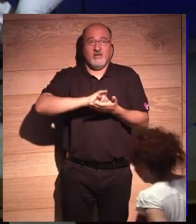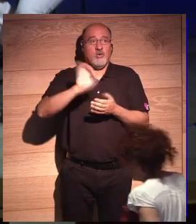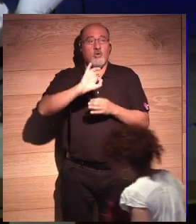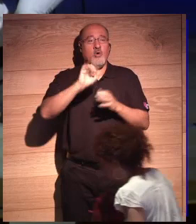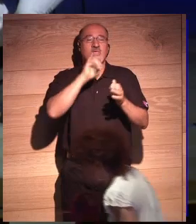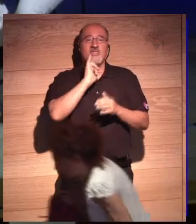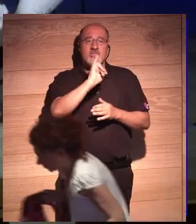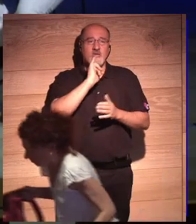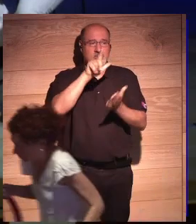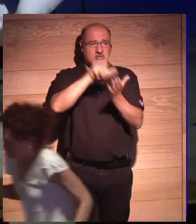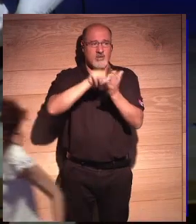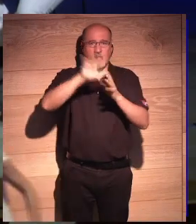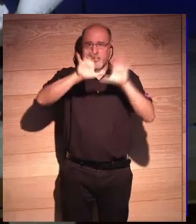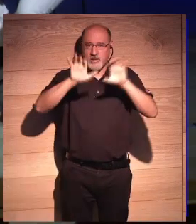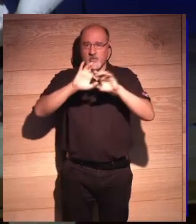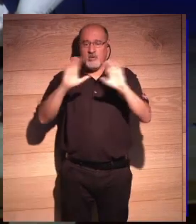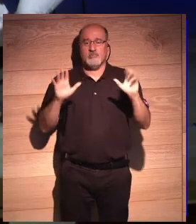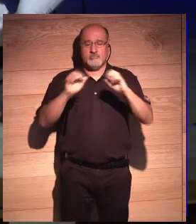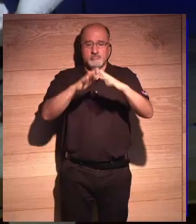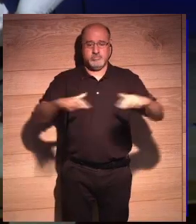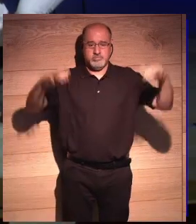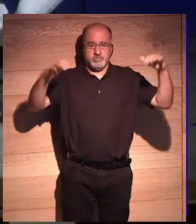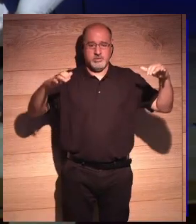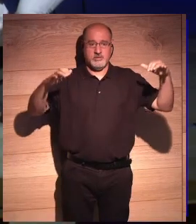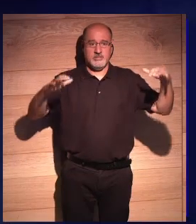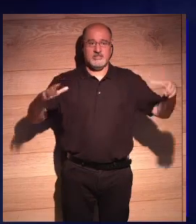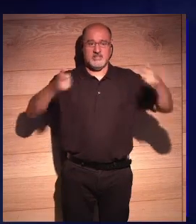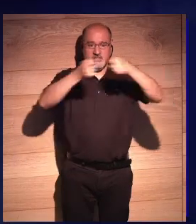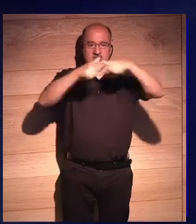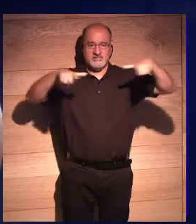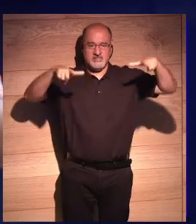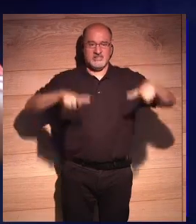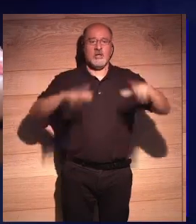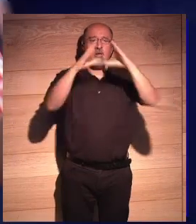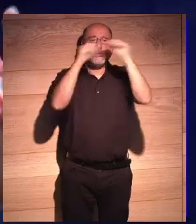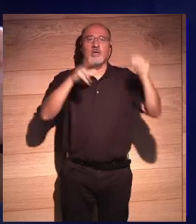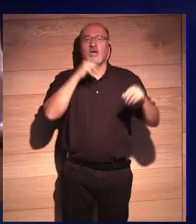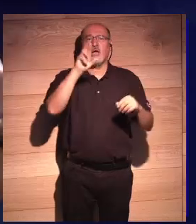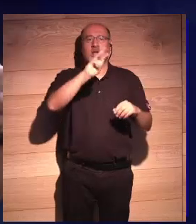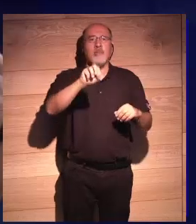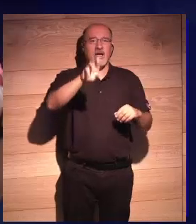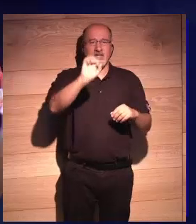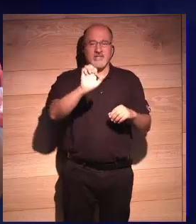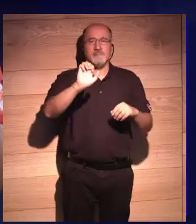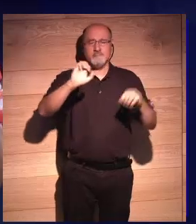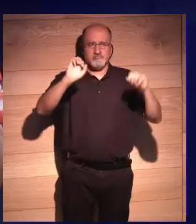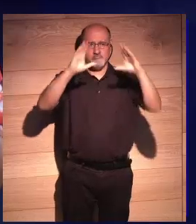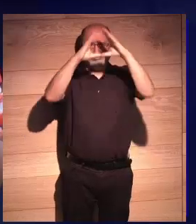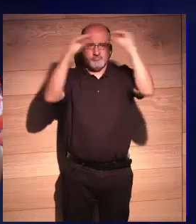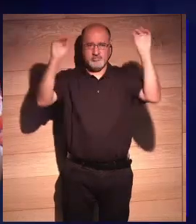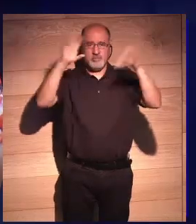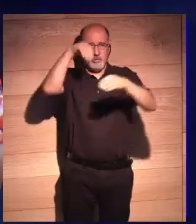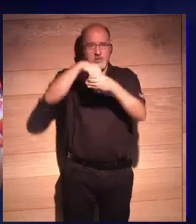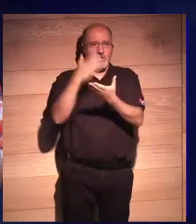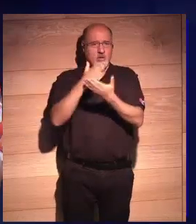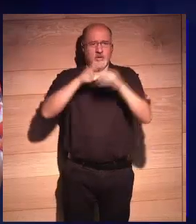take a plane or learn a language because I connect into a virtual room of the University of Harvard where I'm sharing space